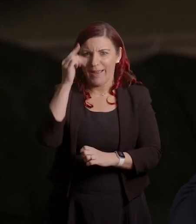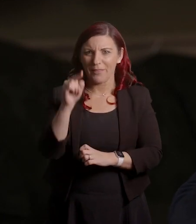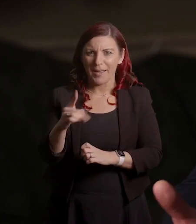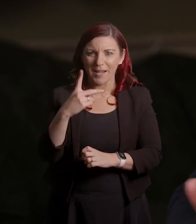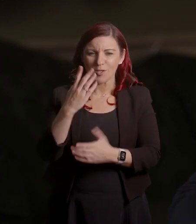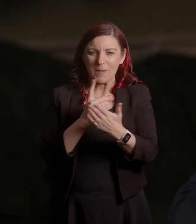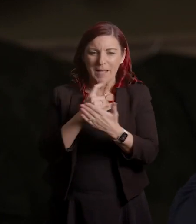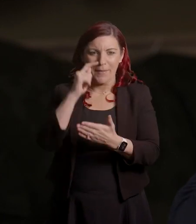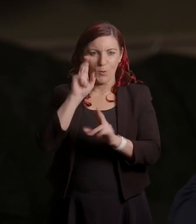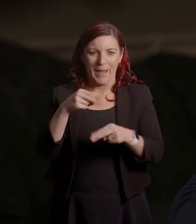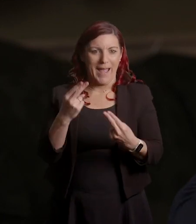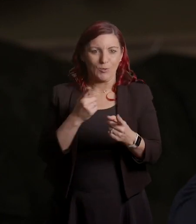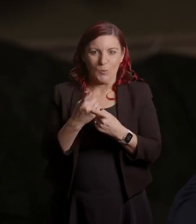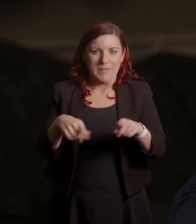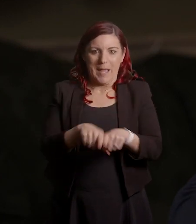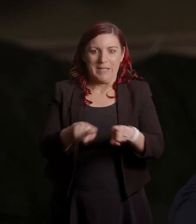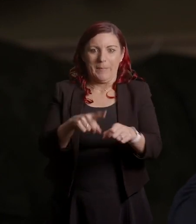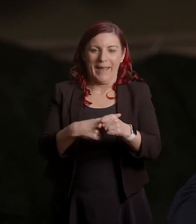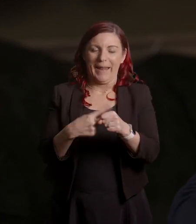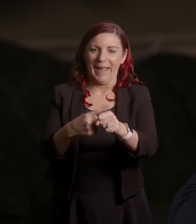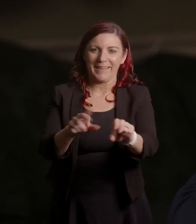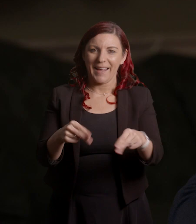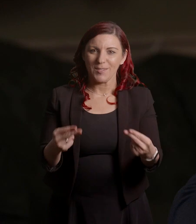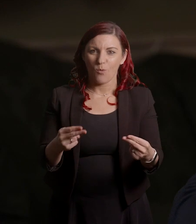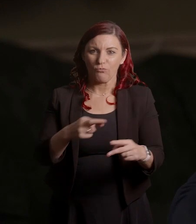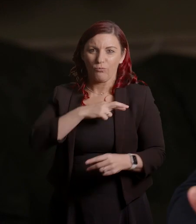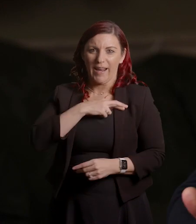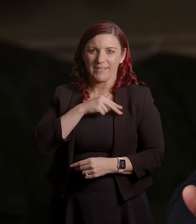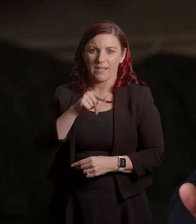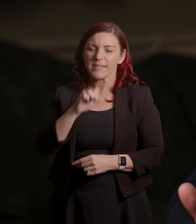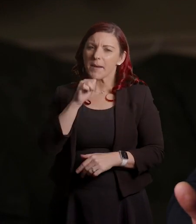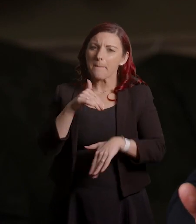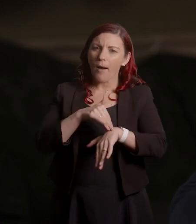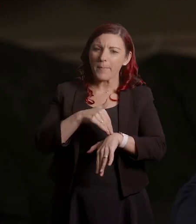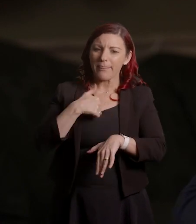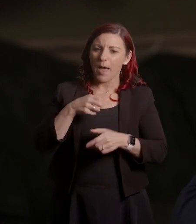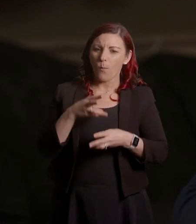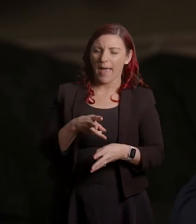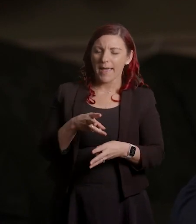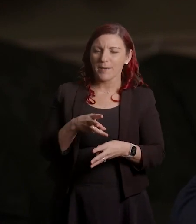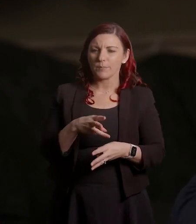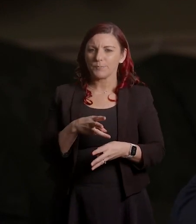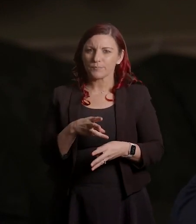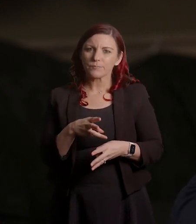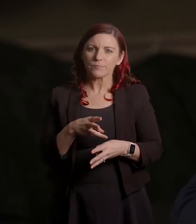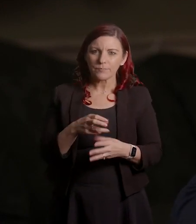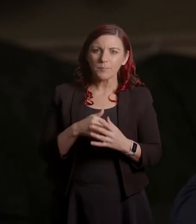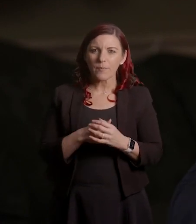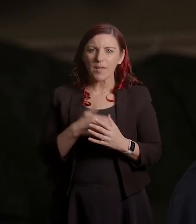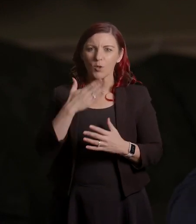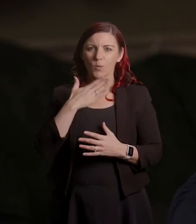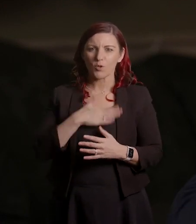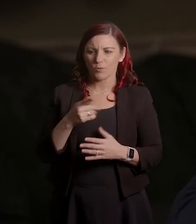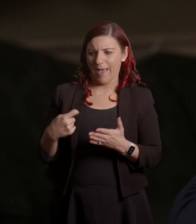sure you can replicate those days. So realistically, that didn't bother me, you know.